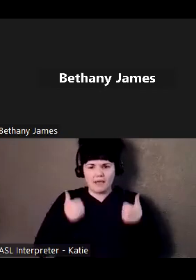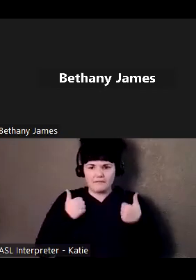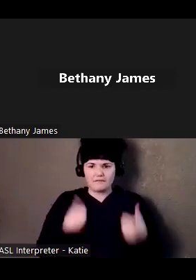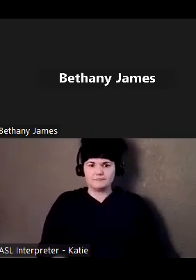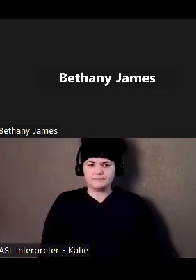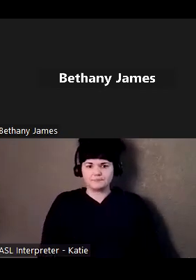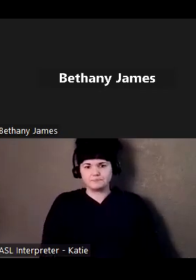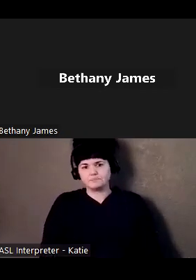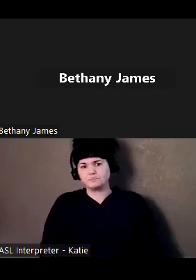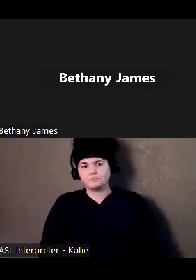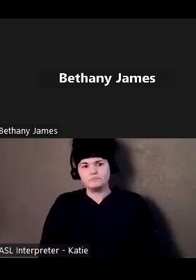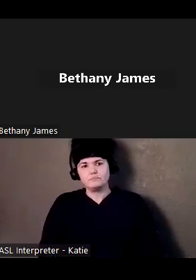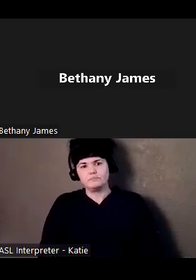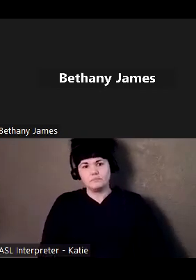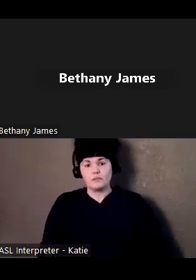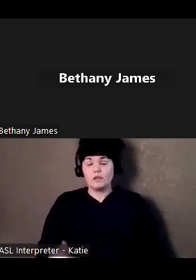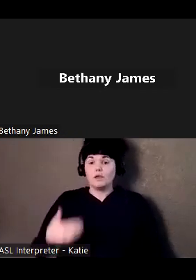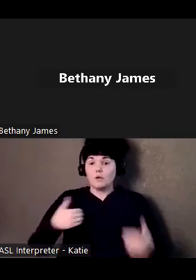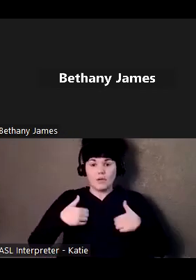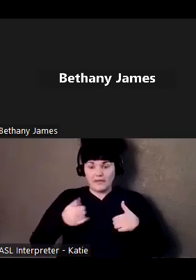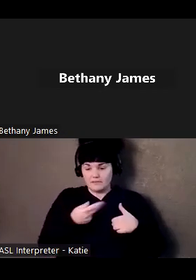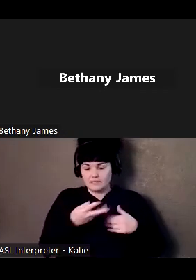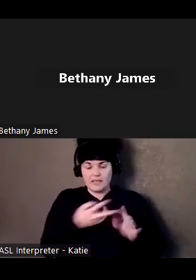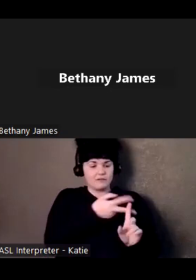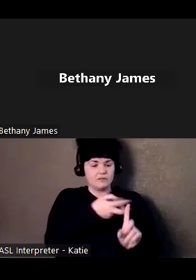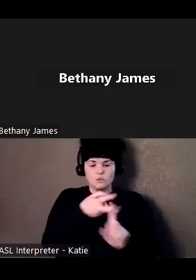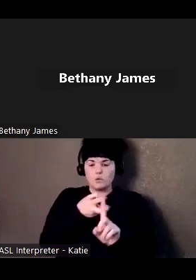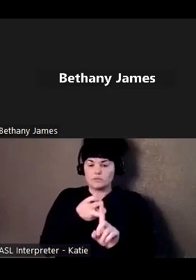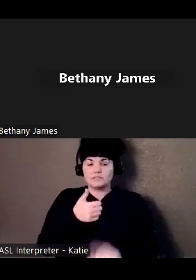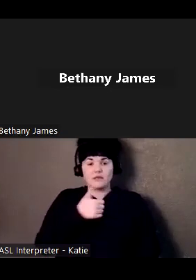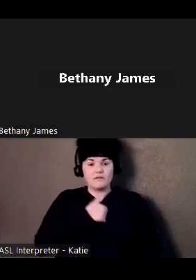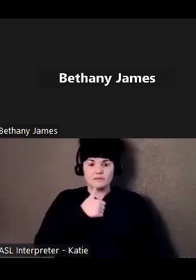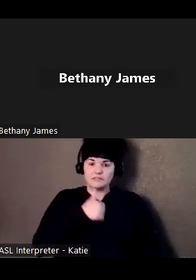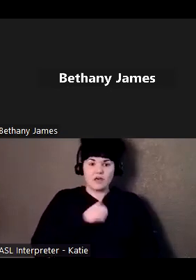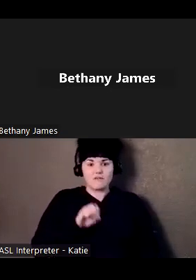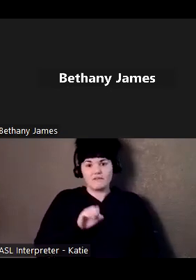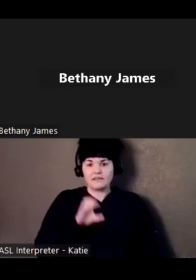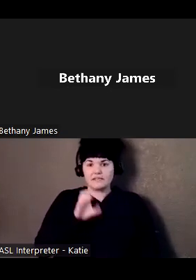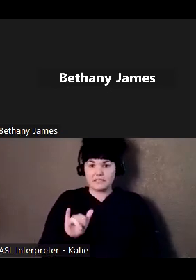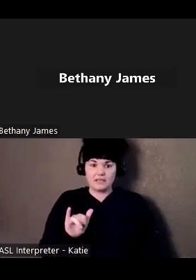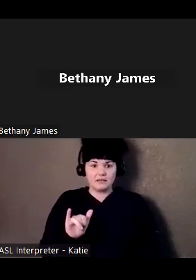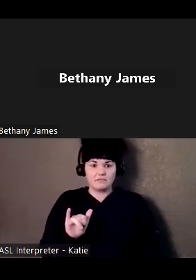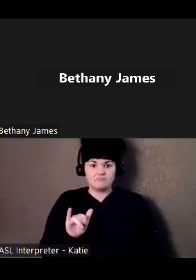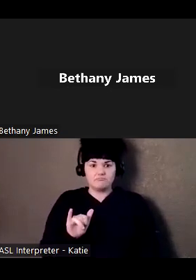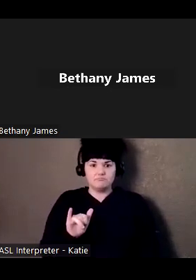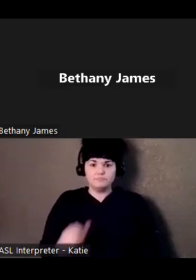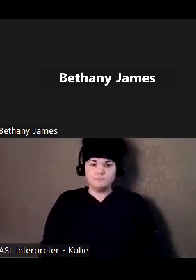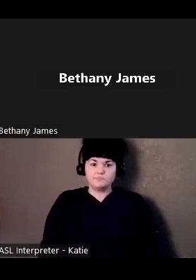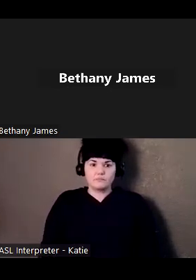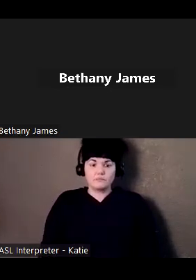And there are several sources of self-efficacy expectations, one being actual experiences of